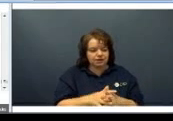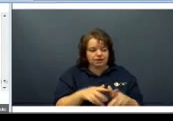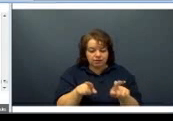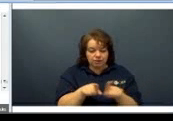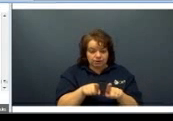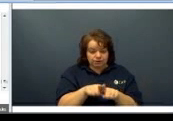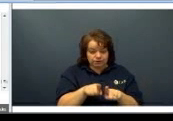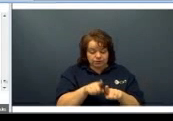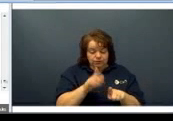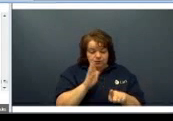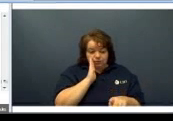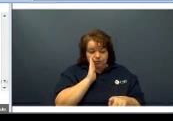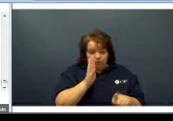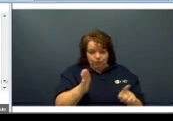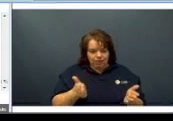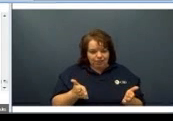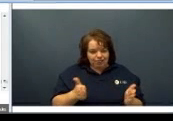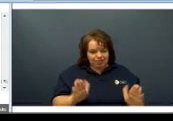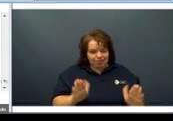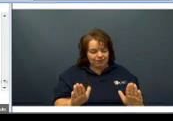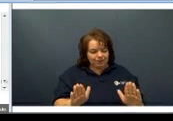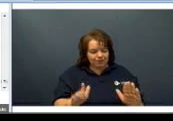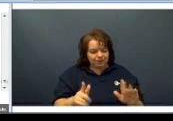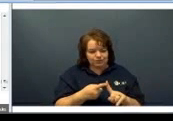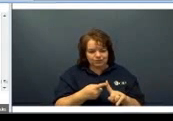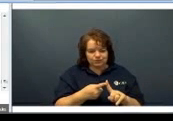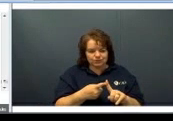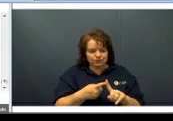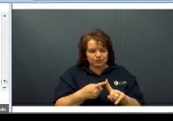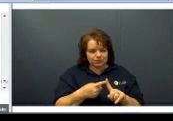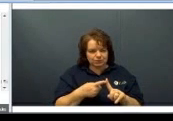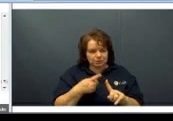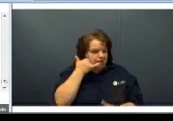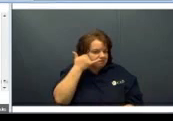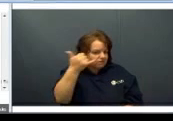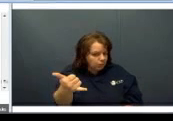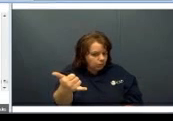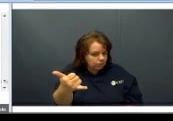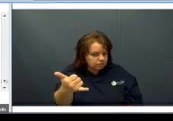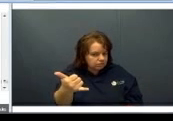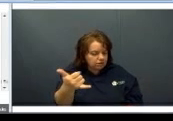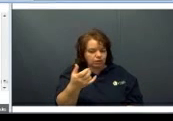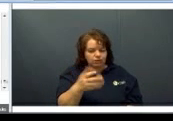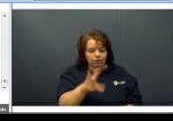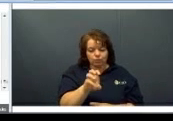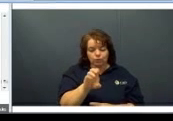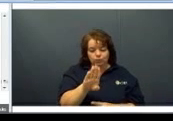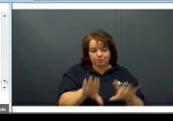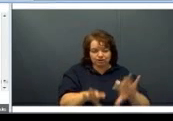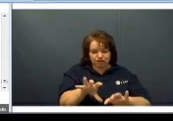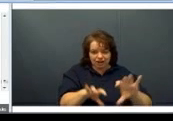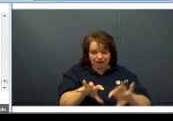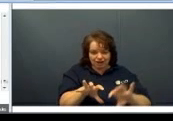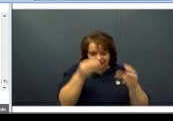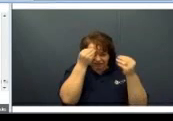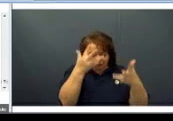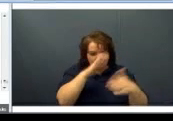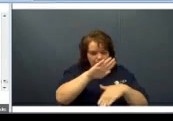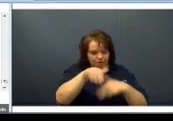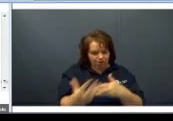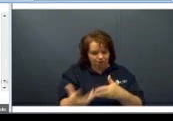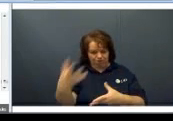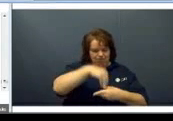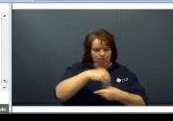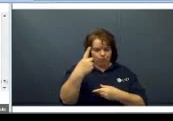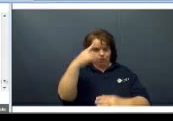text-based relay services. It also allows you to make, I believe, a voice call and